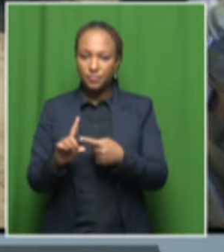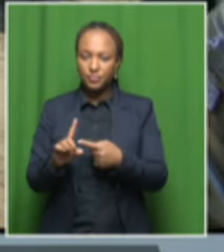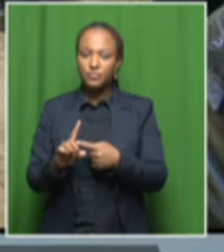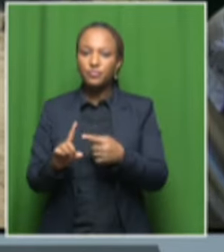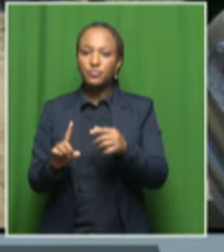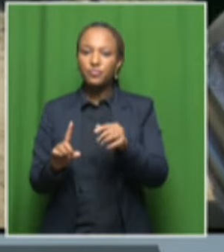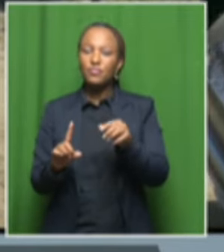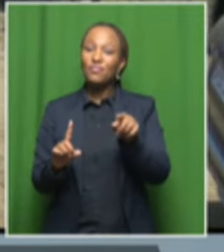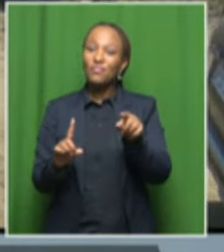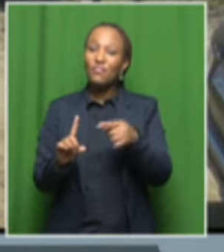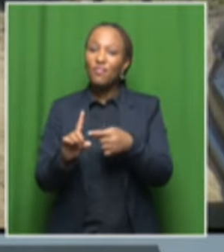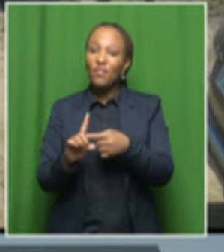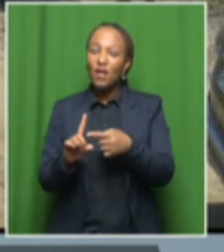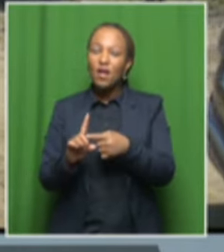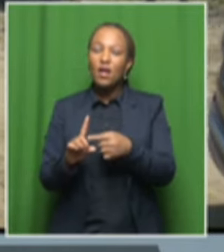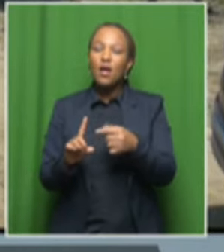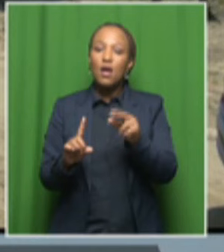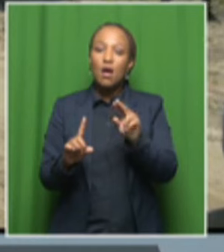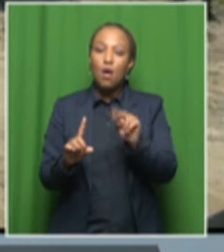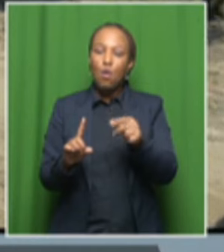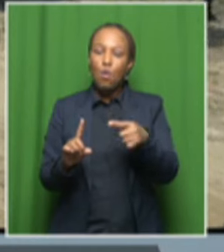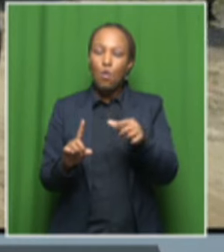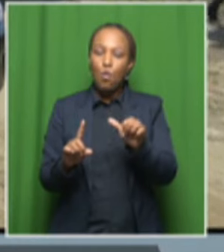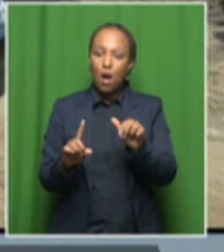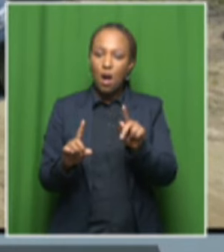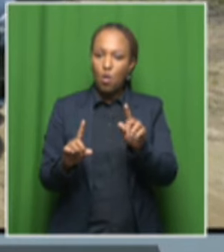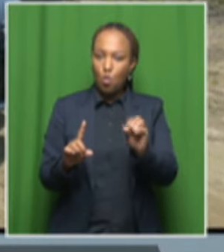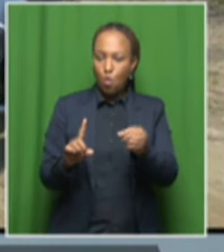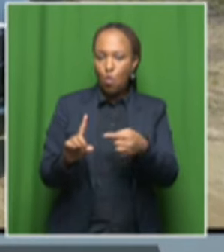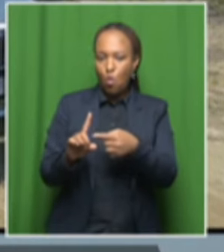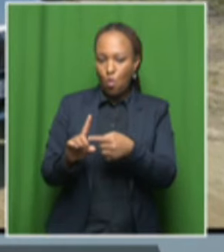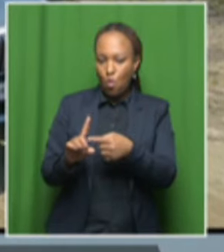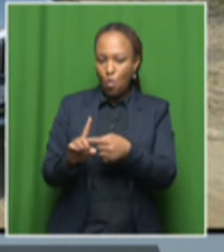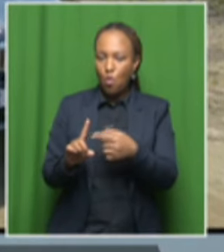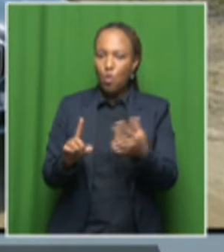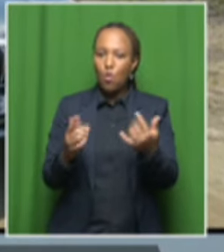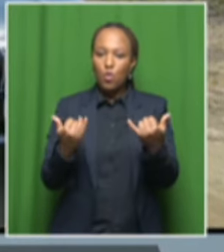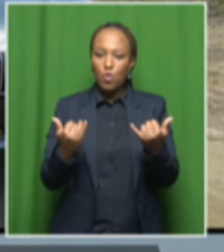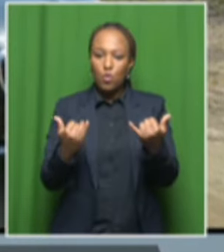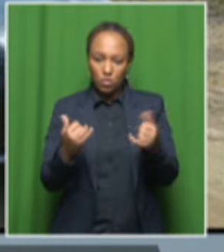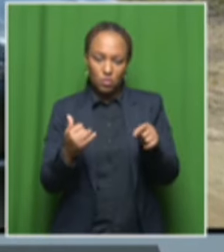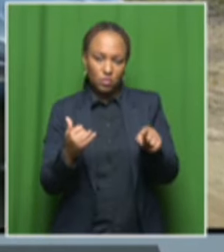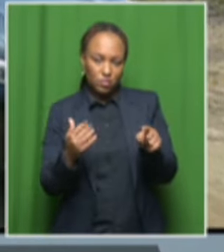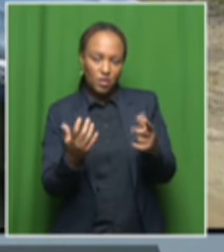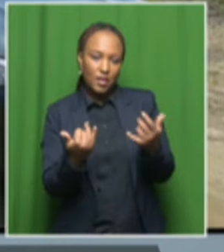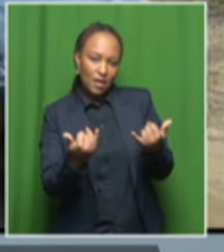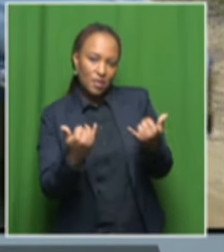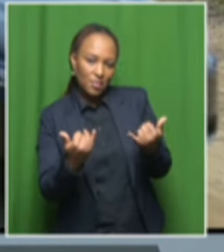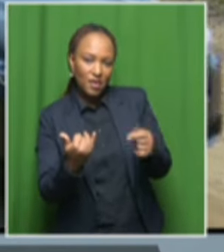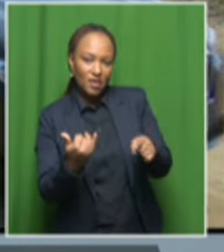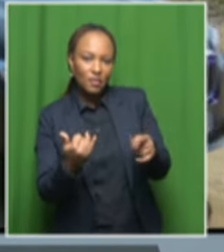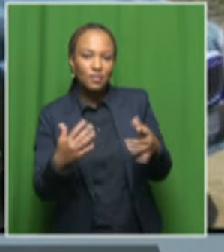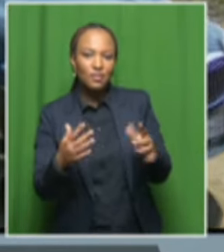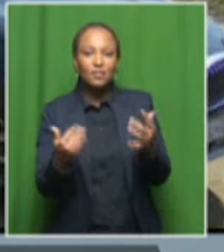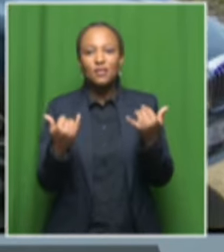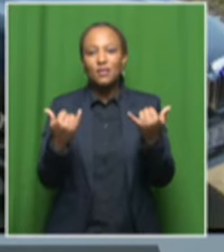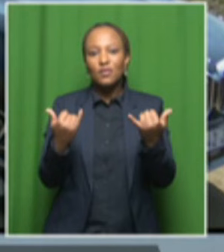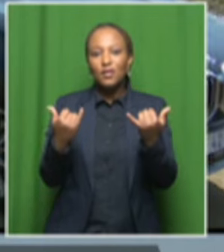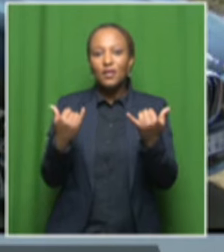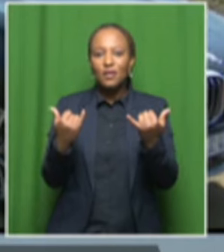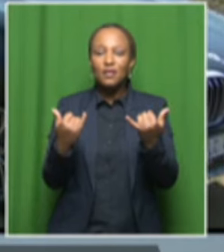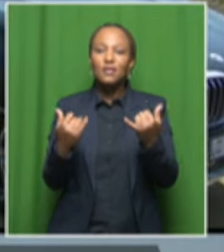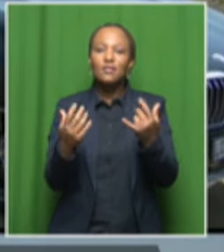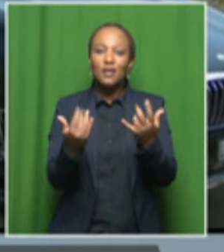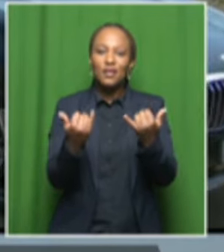Ngwako Ramatlodi, who stated, and I quote, "We are not ready, we were not ready for you